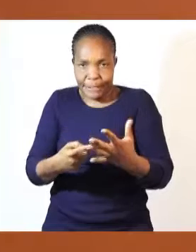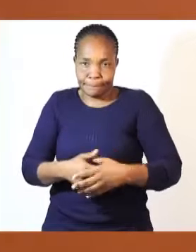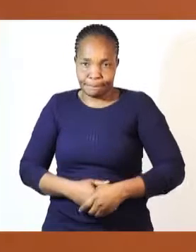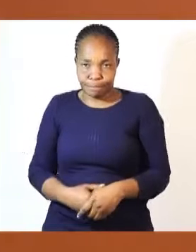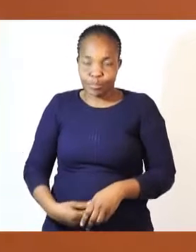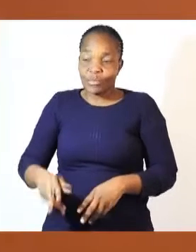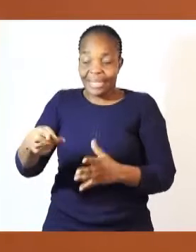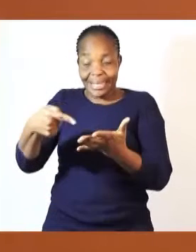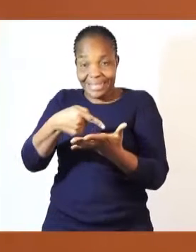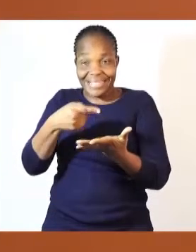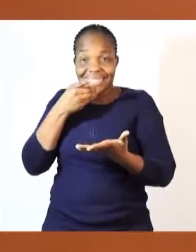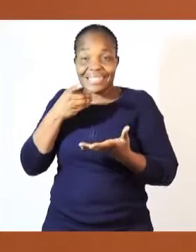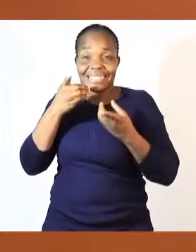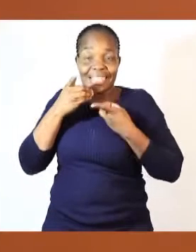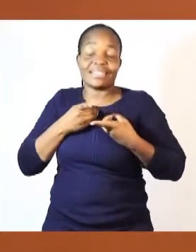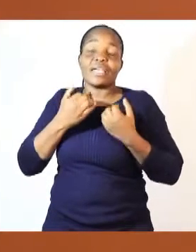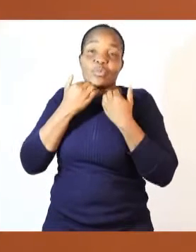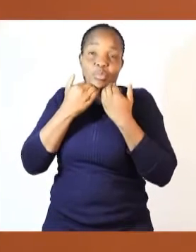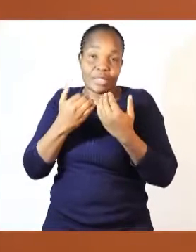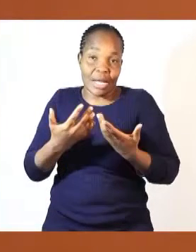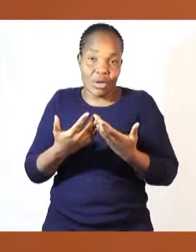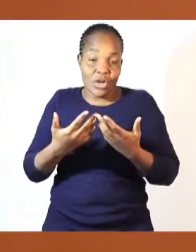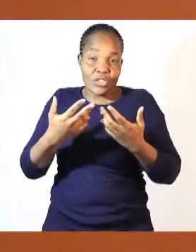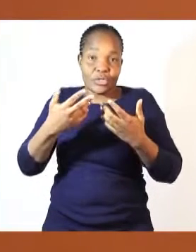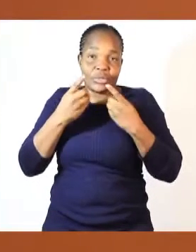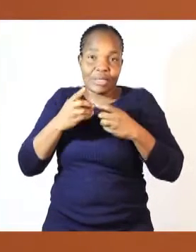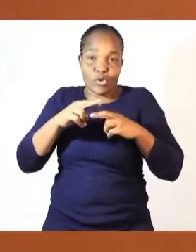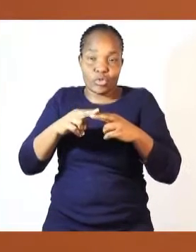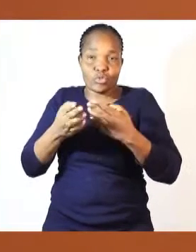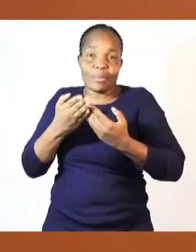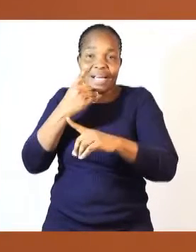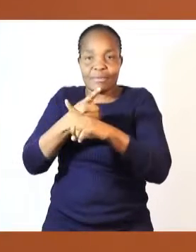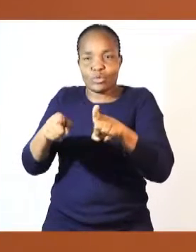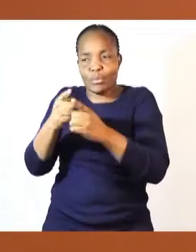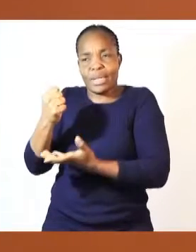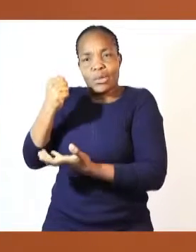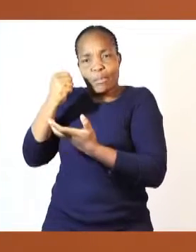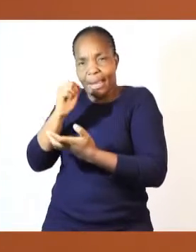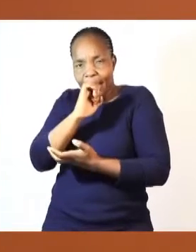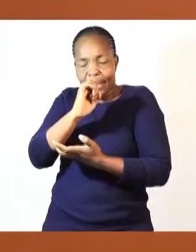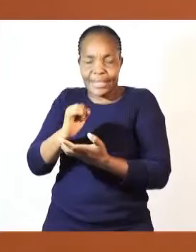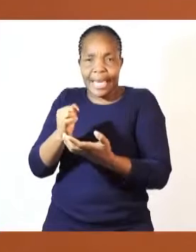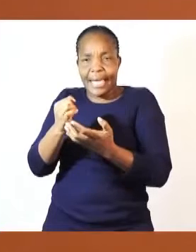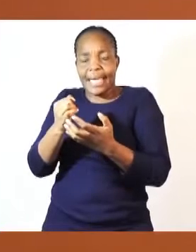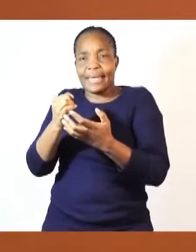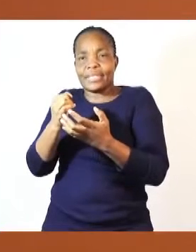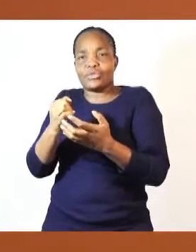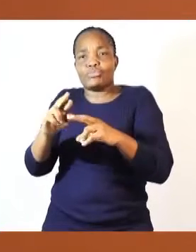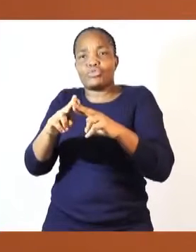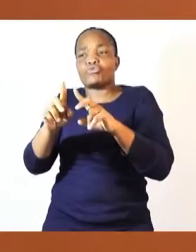well important because it will be used for budgeting and planning, which will